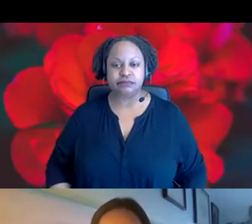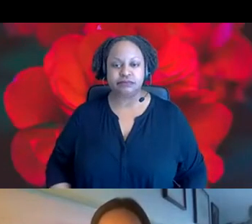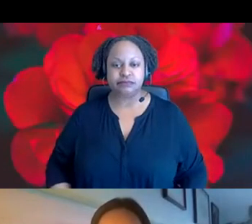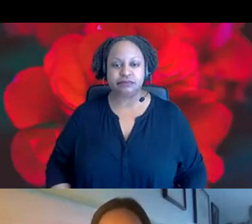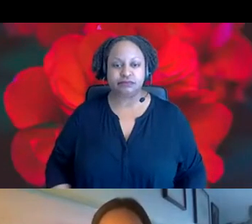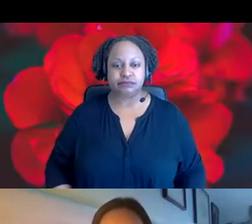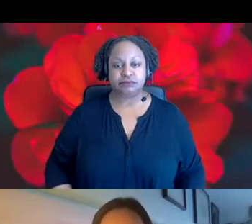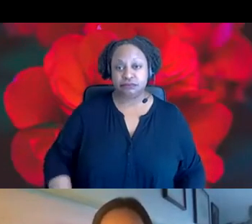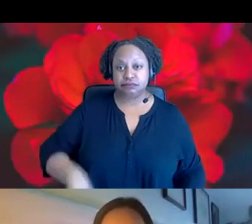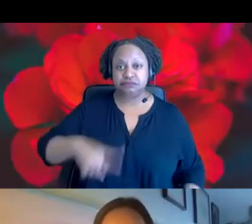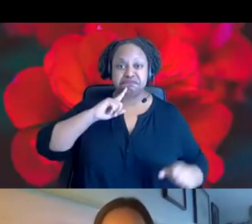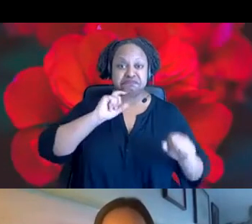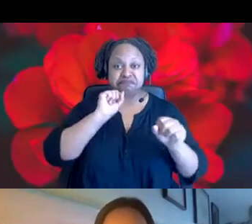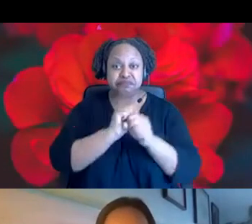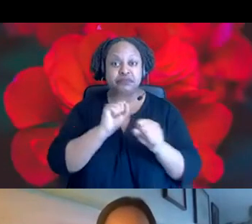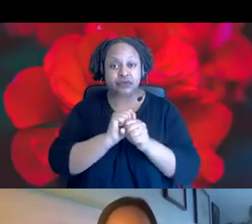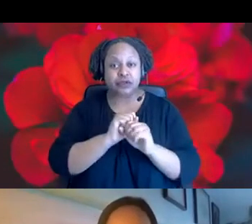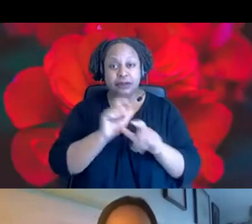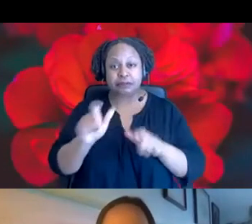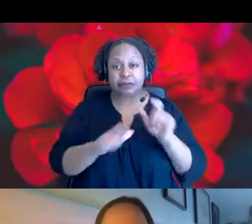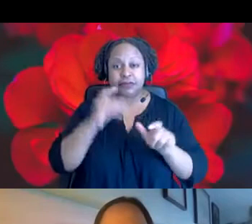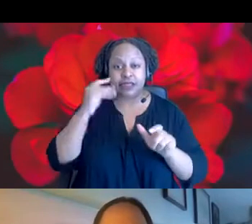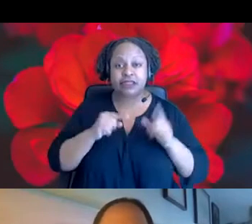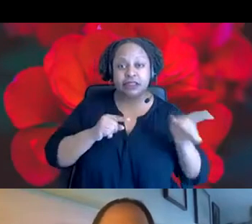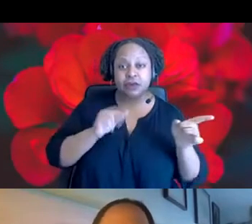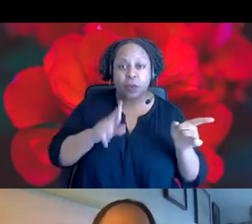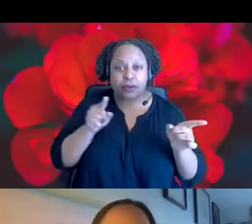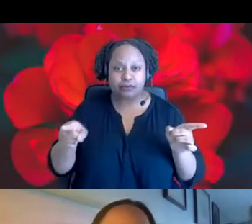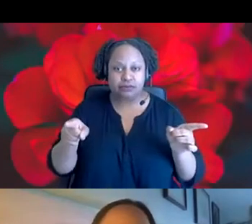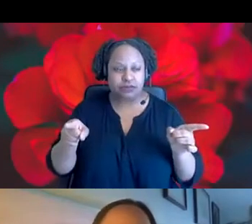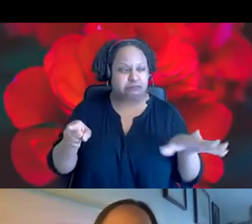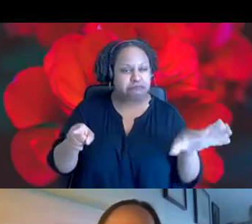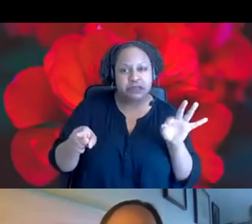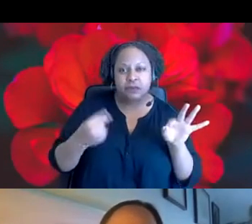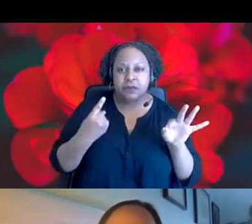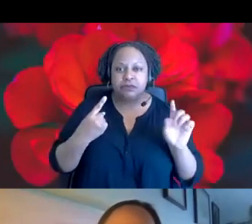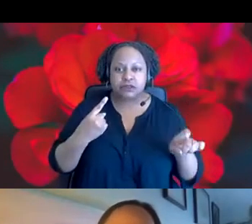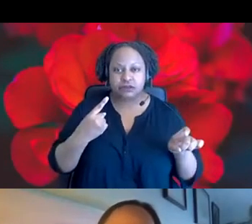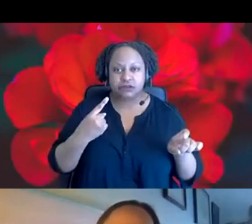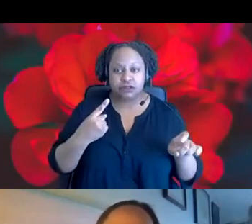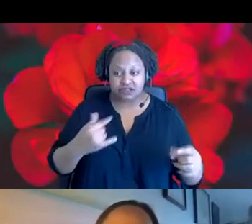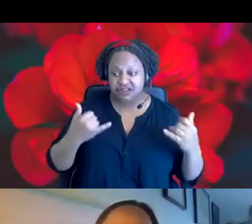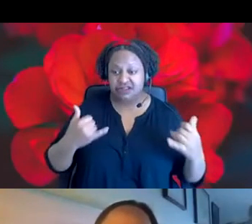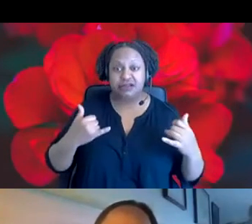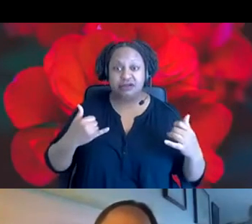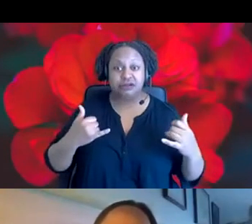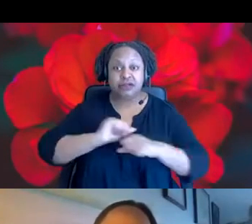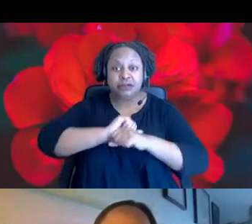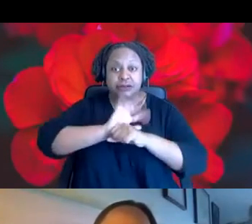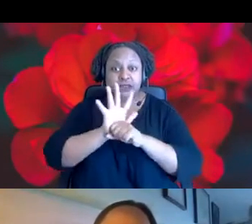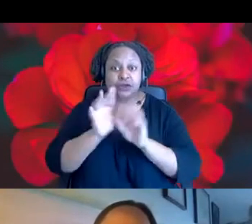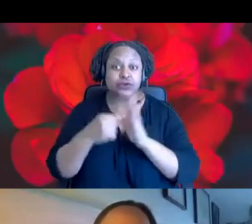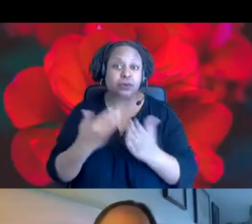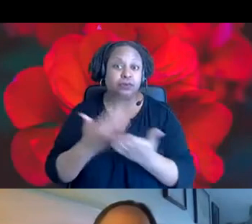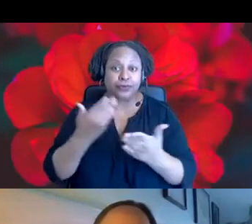Because it shouldn't be just one or the other. I think the pandemic has proven that the institutions